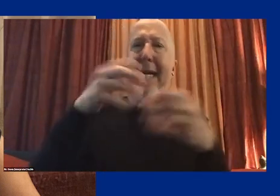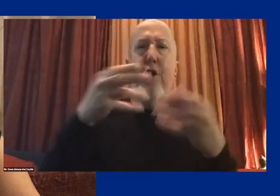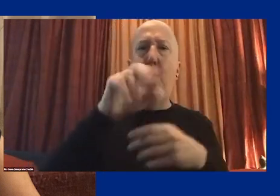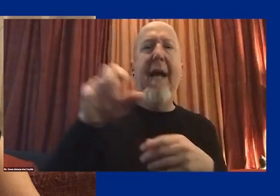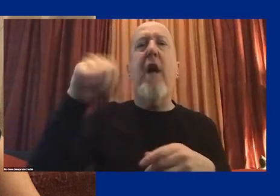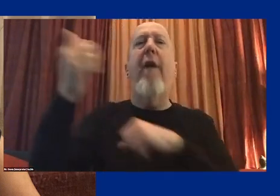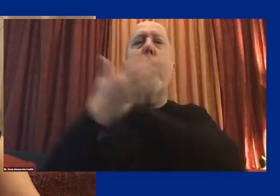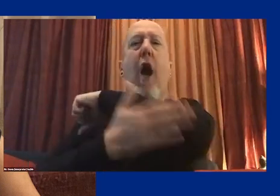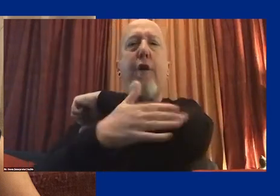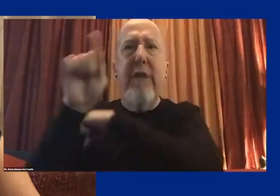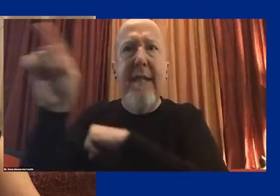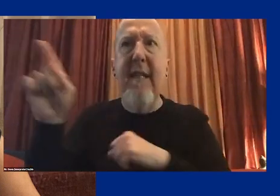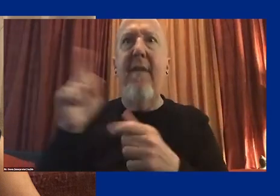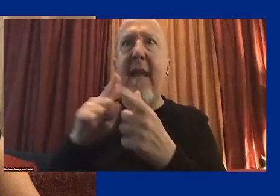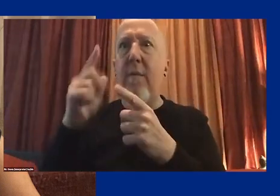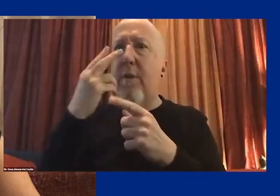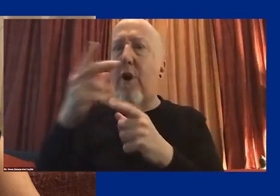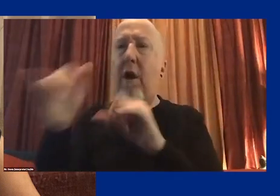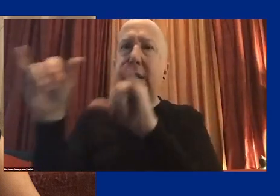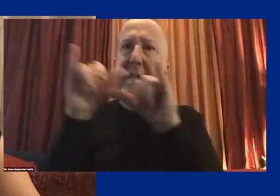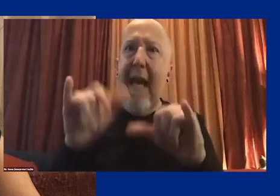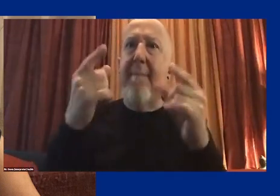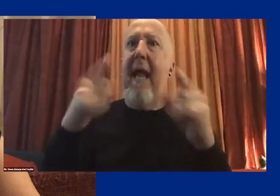saw developing in the United States as well.